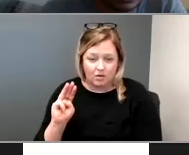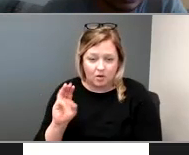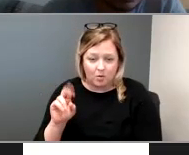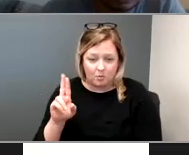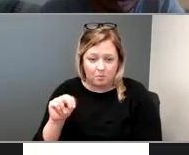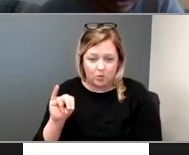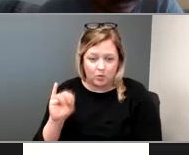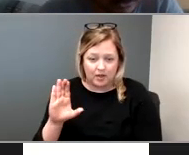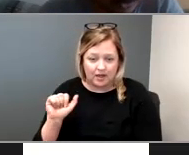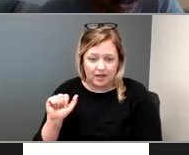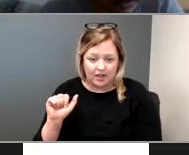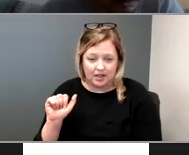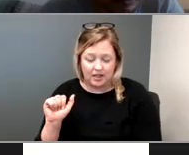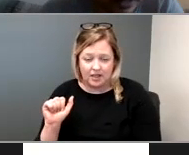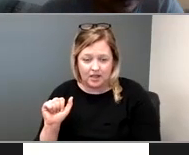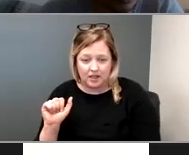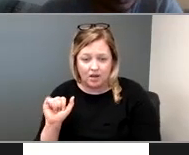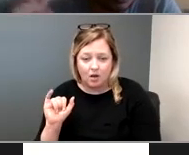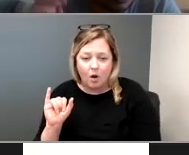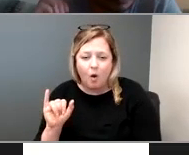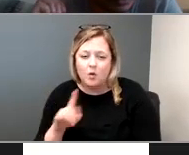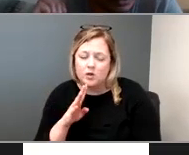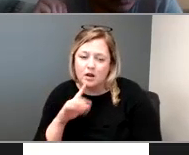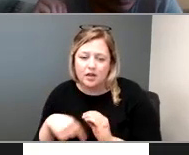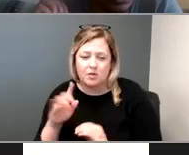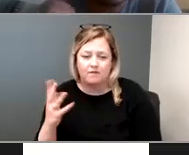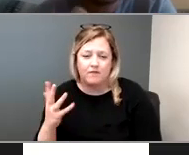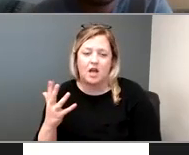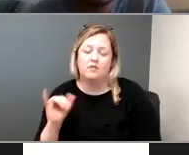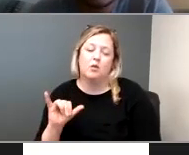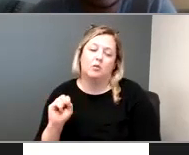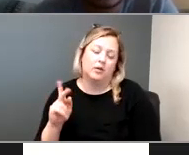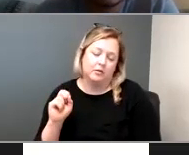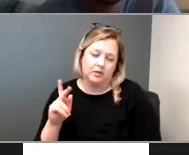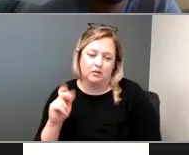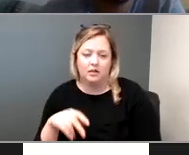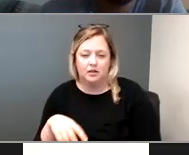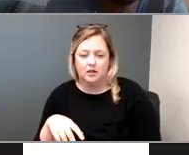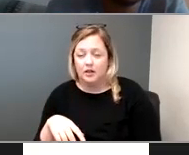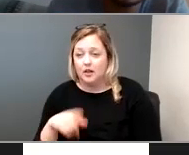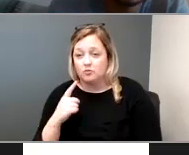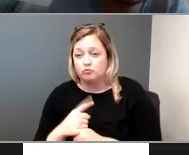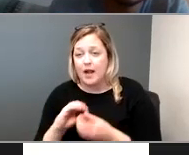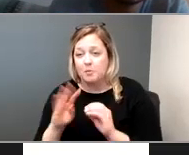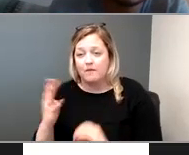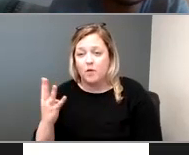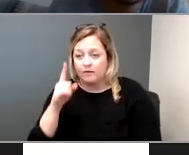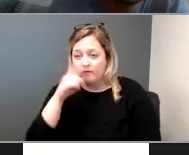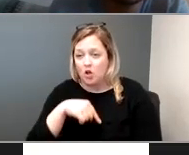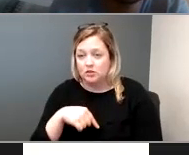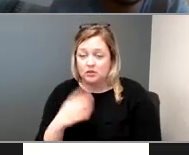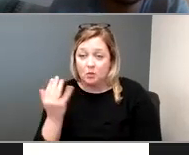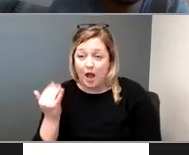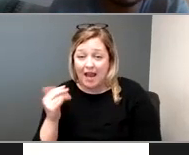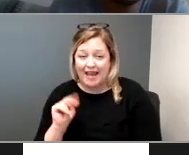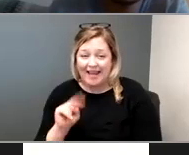let me, oh, okay, you are talking about number 5. Yes, number 4 is false. Number 4 is false because n